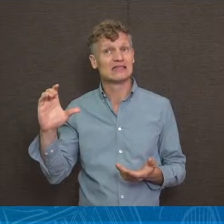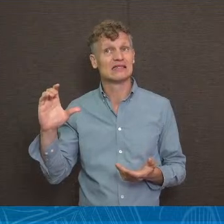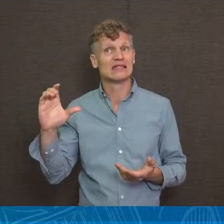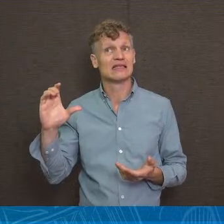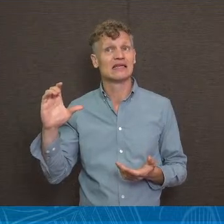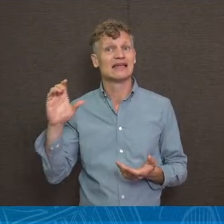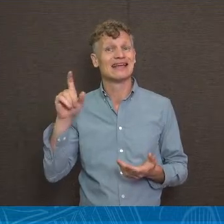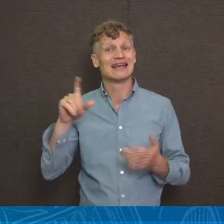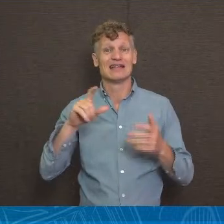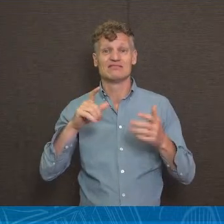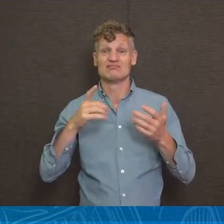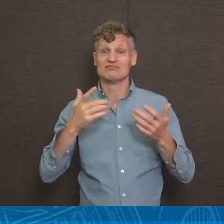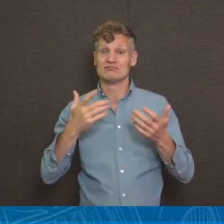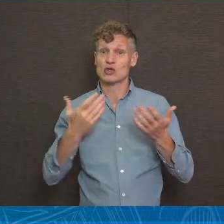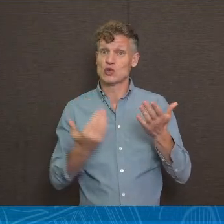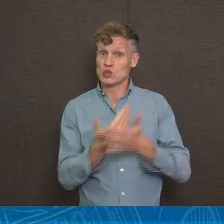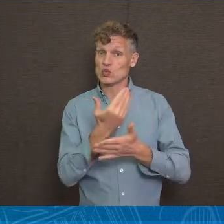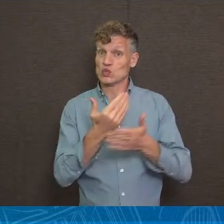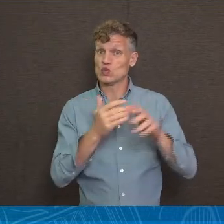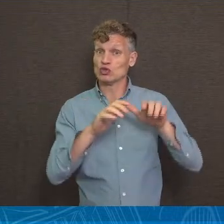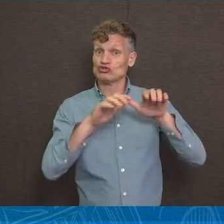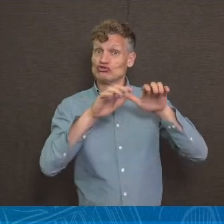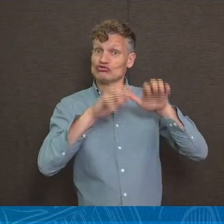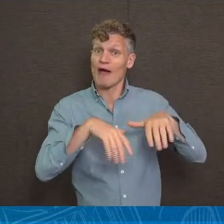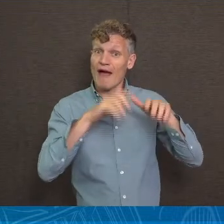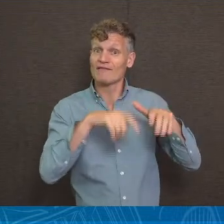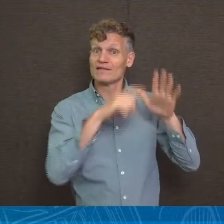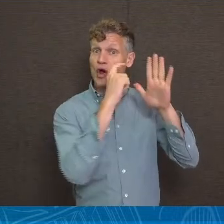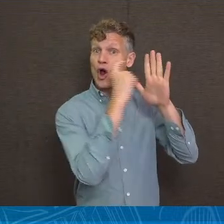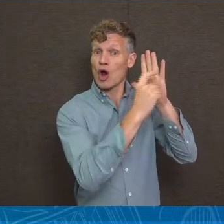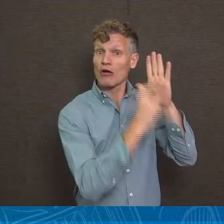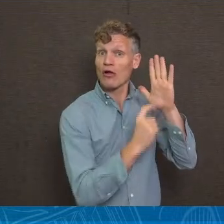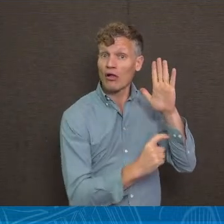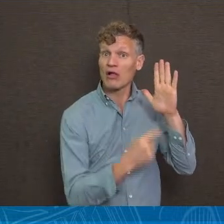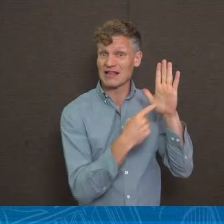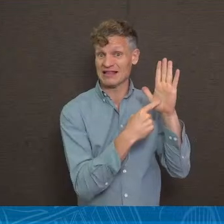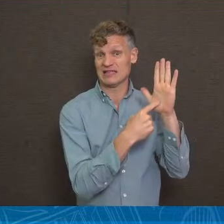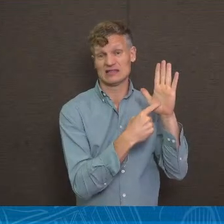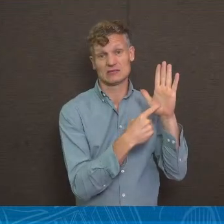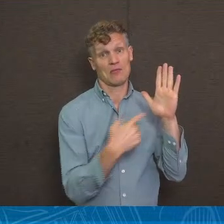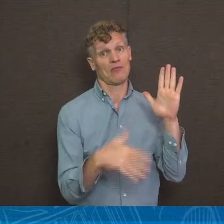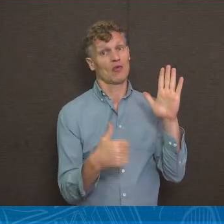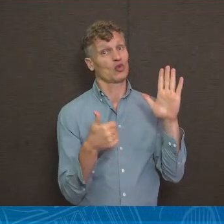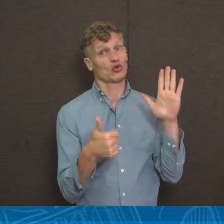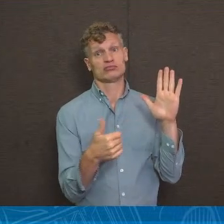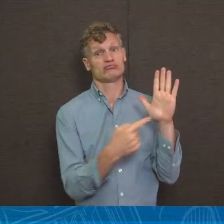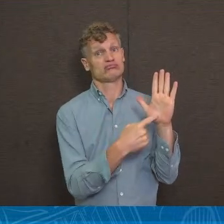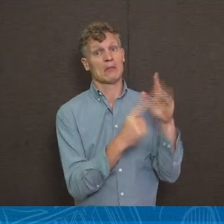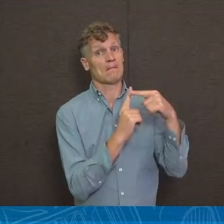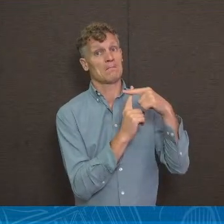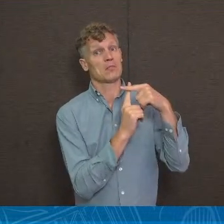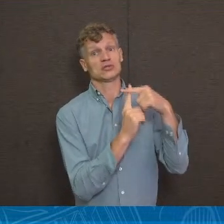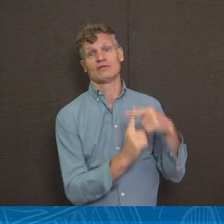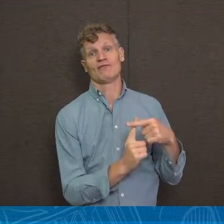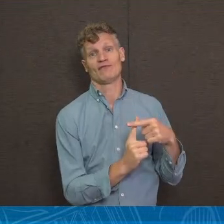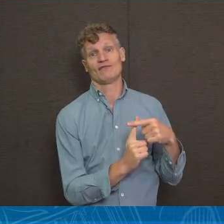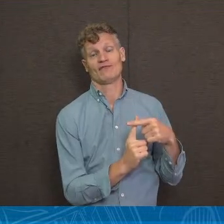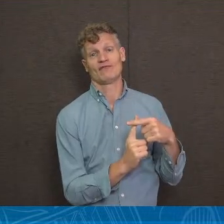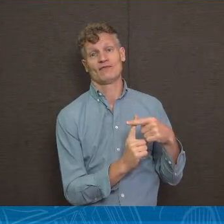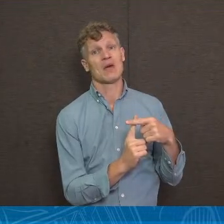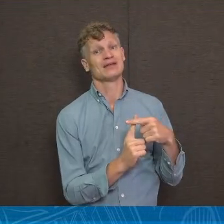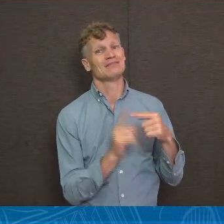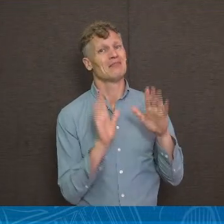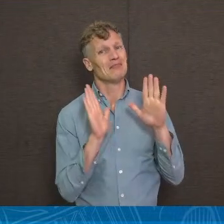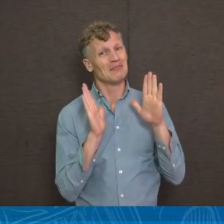draft articles provide great potential, but we still need to be able to overlay it